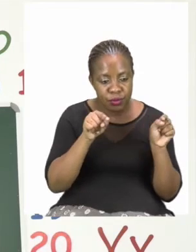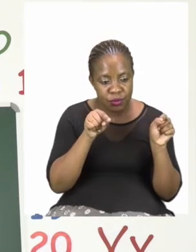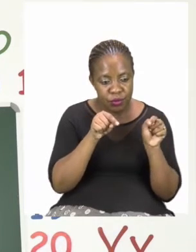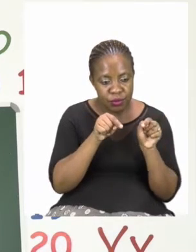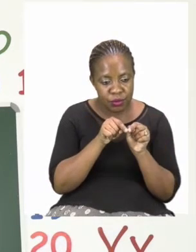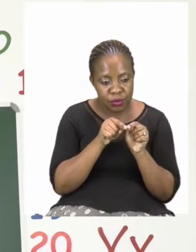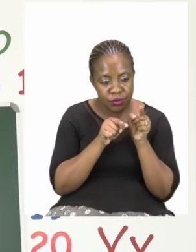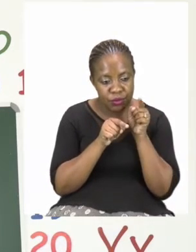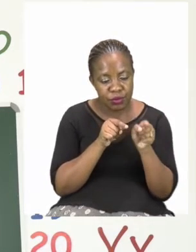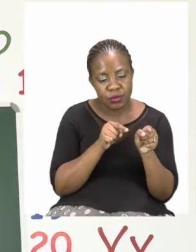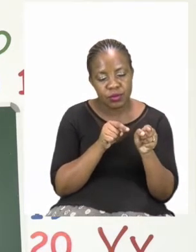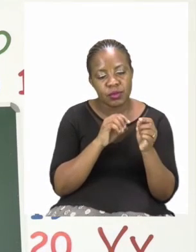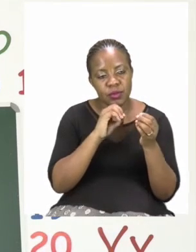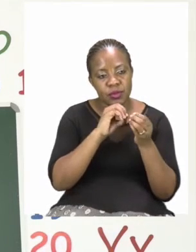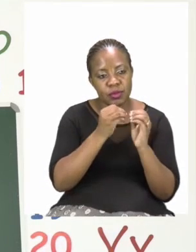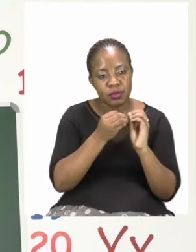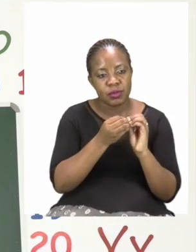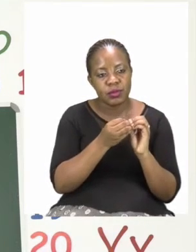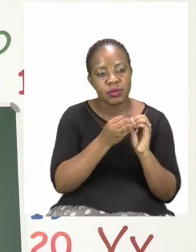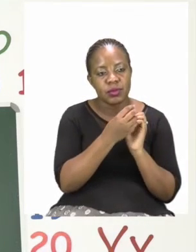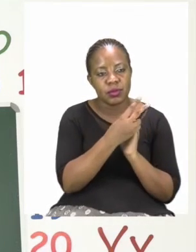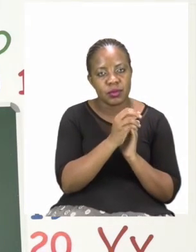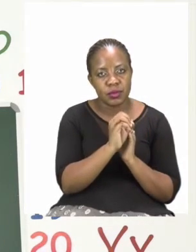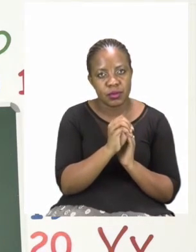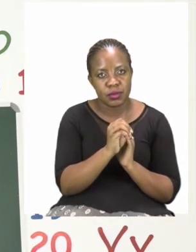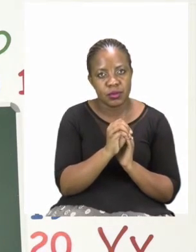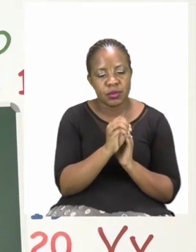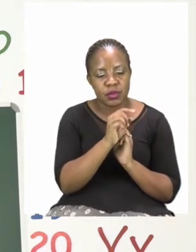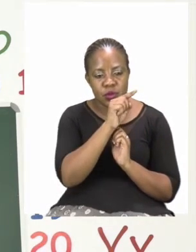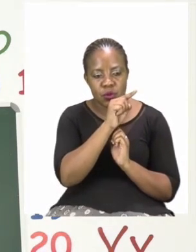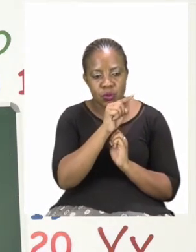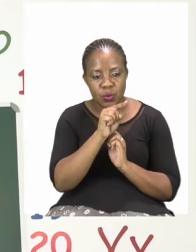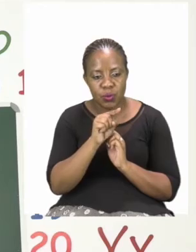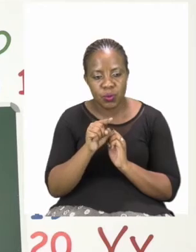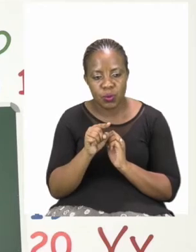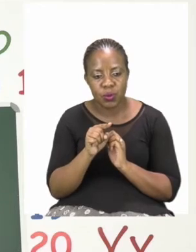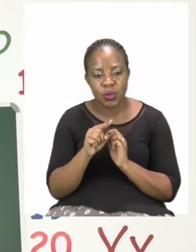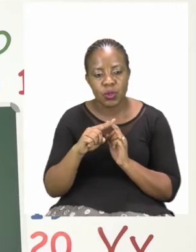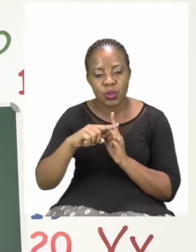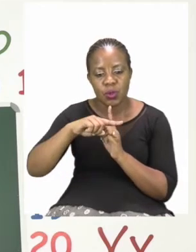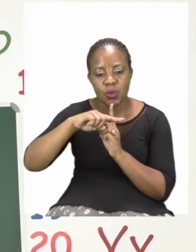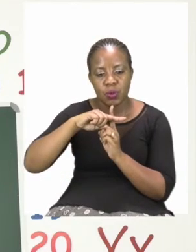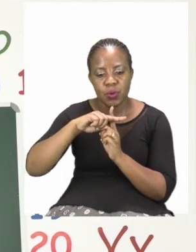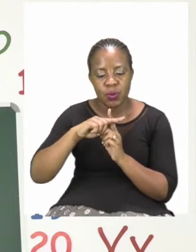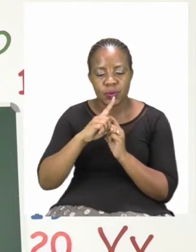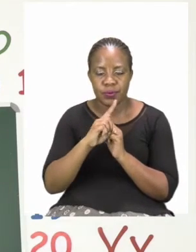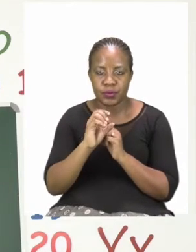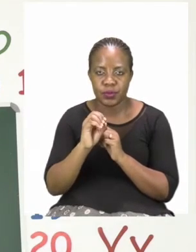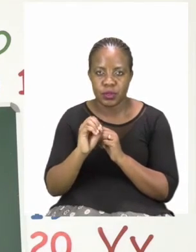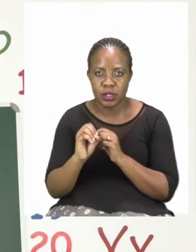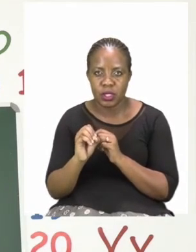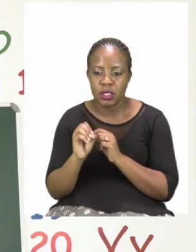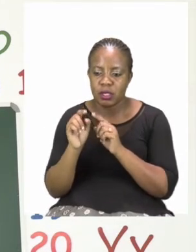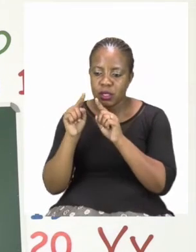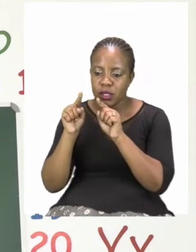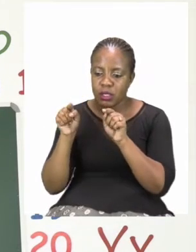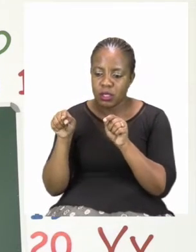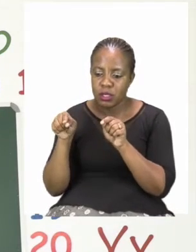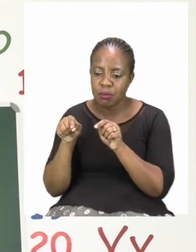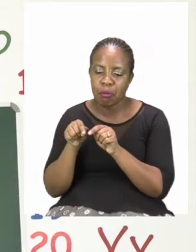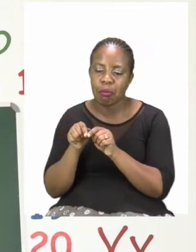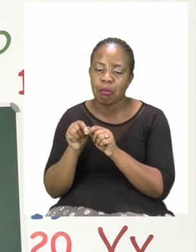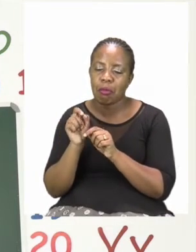10, and then another arrow to the answer. In this case, we are going to add